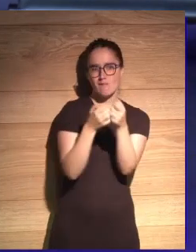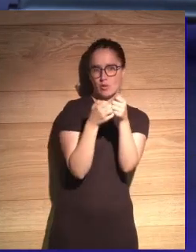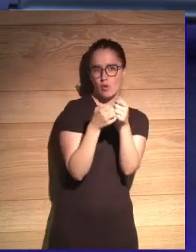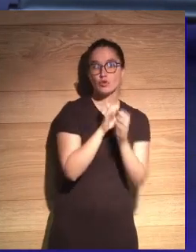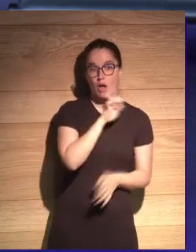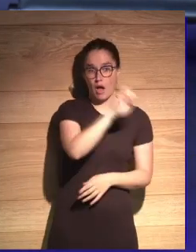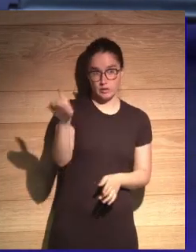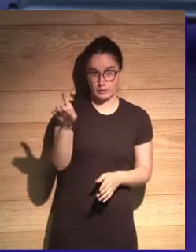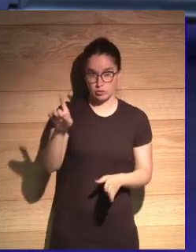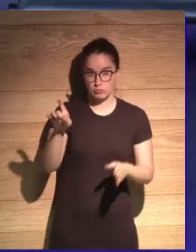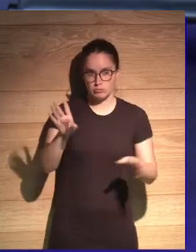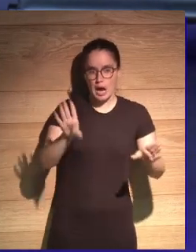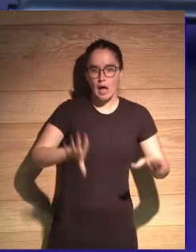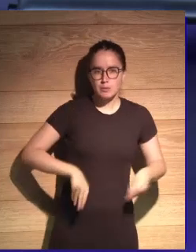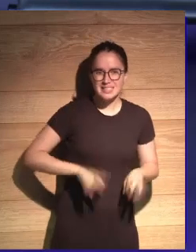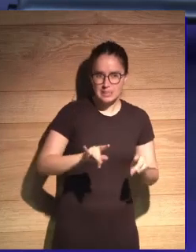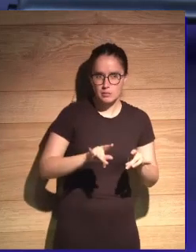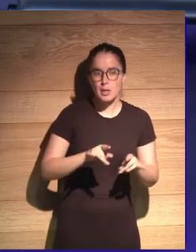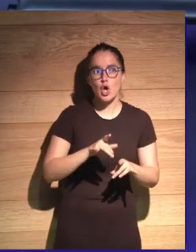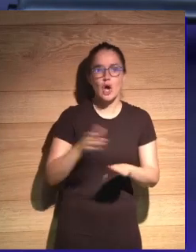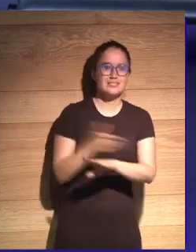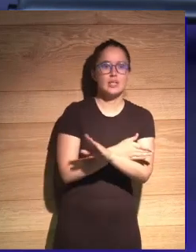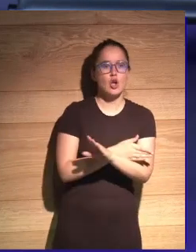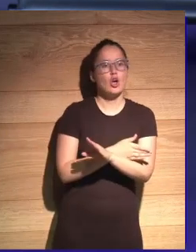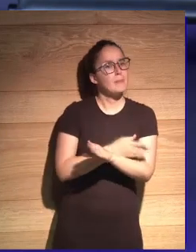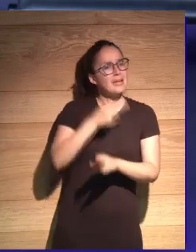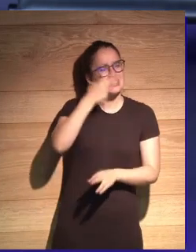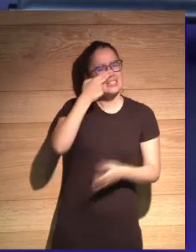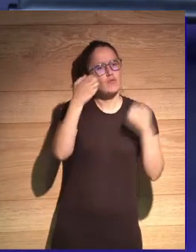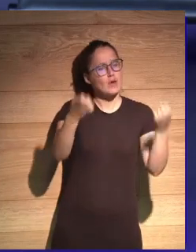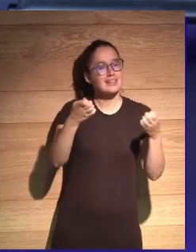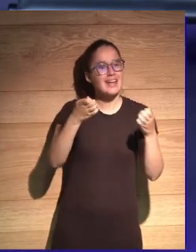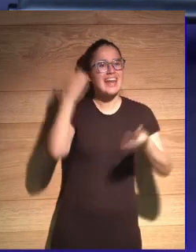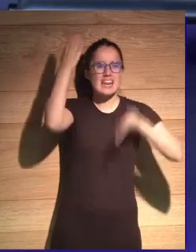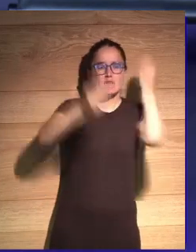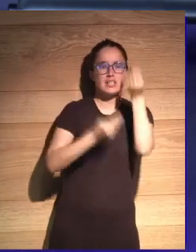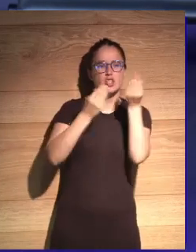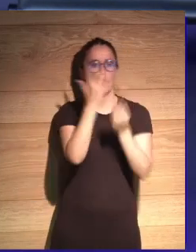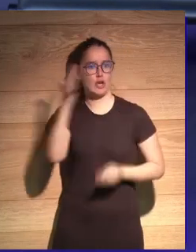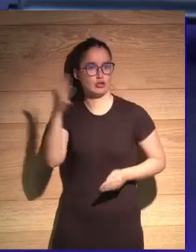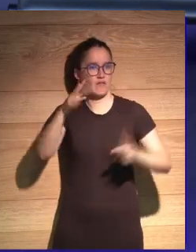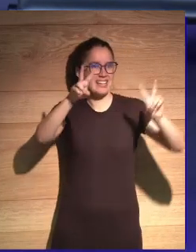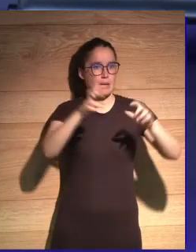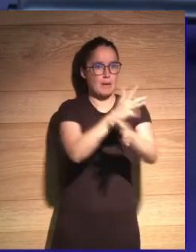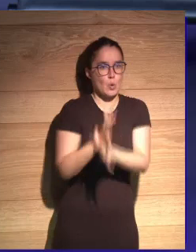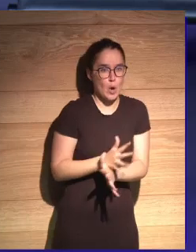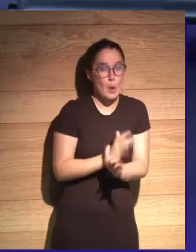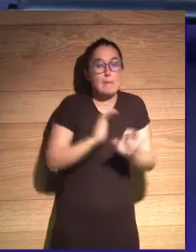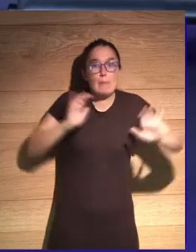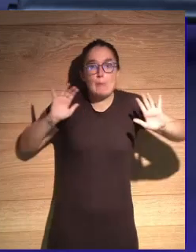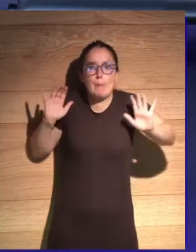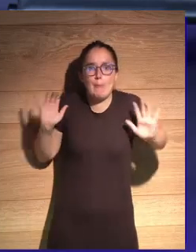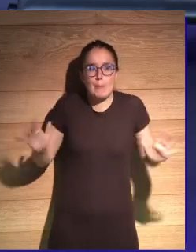was about gaming. I warned them that I was very interested in the philosophical